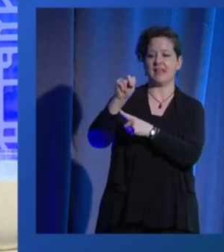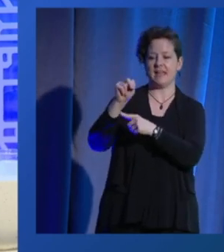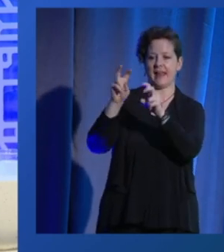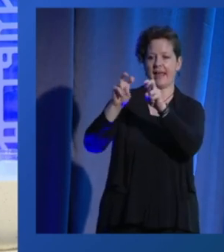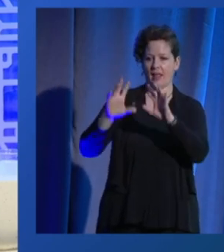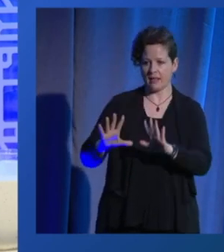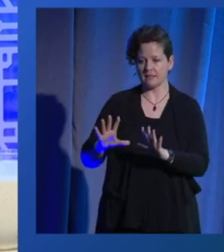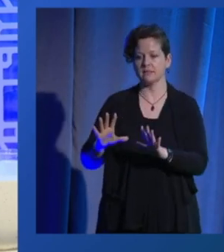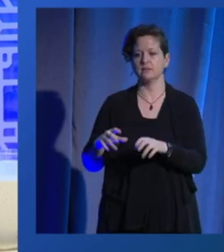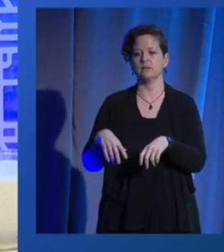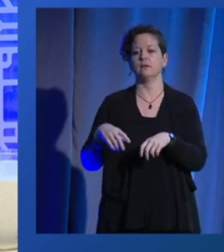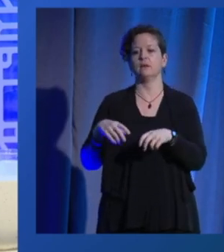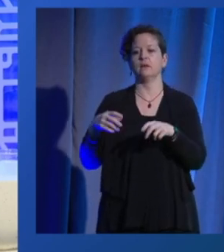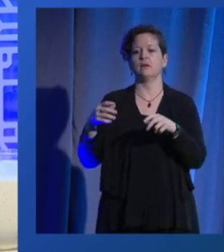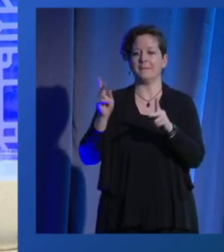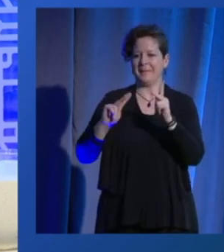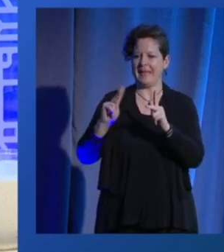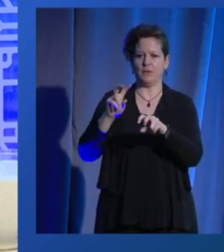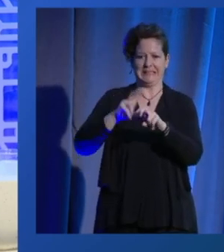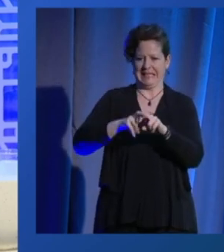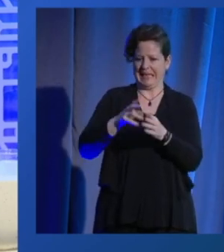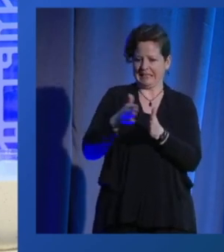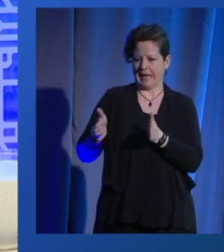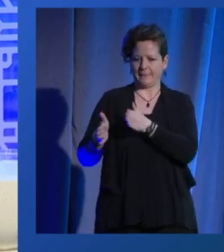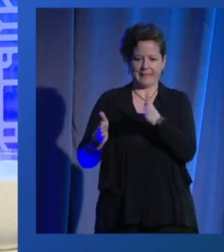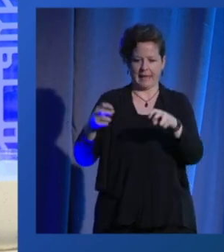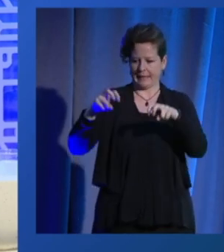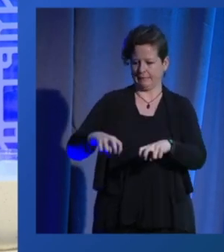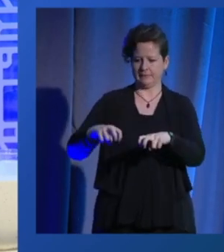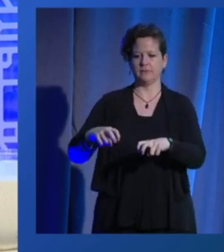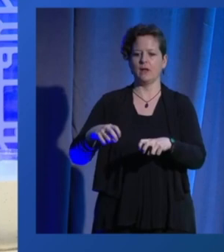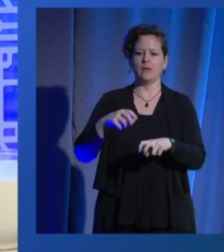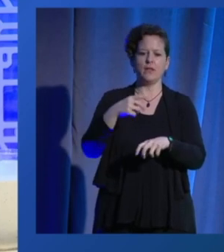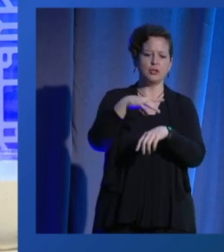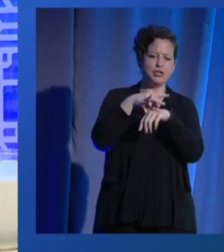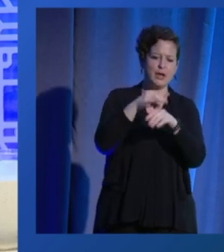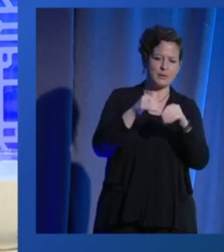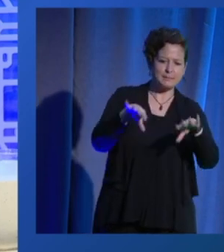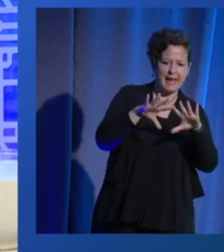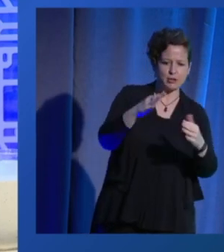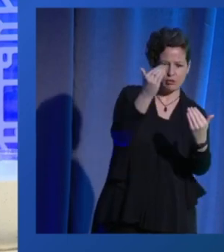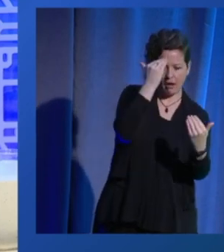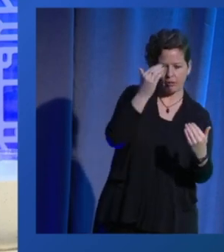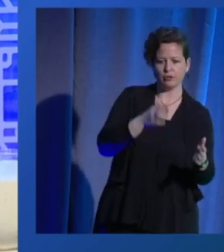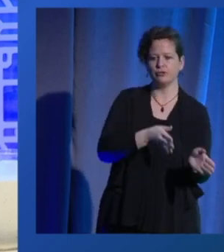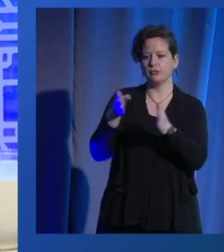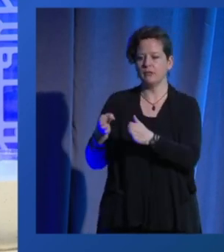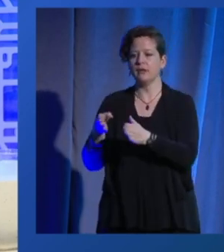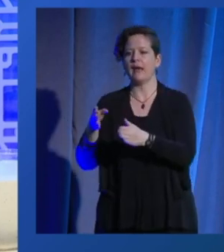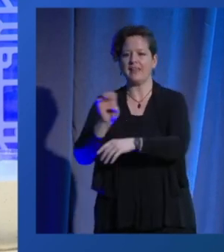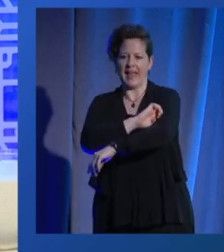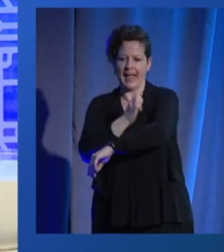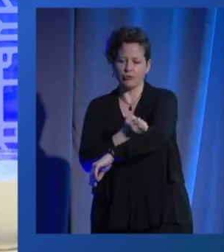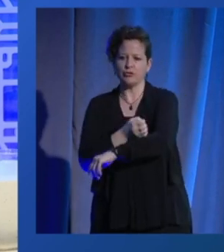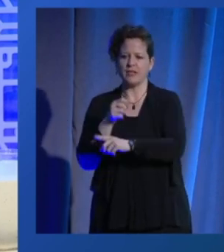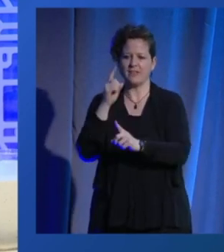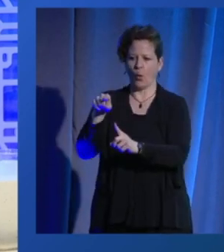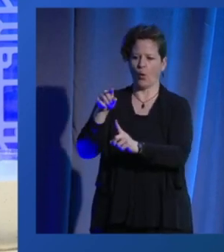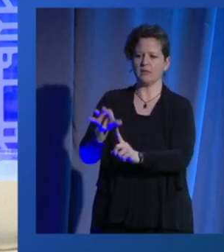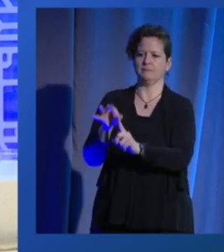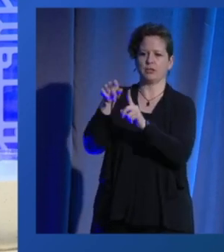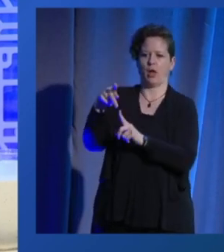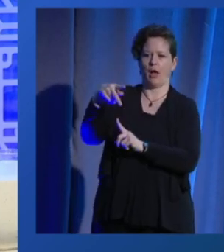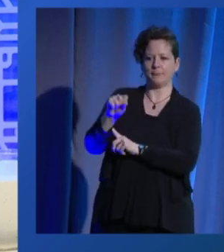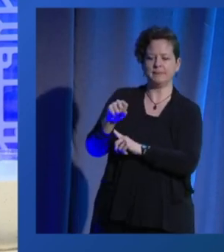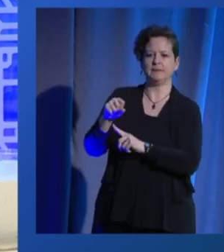how we compare that that we compare the the geospatial knowledge that's there with the energy of Engineers wanting